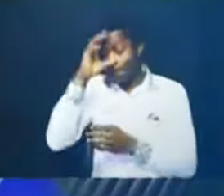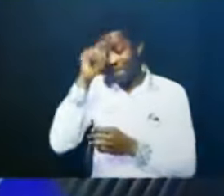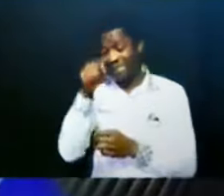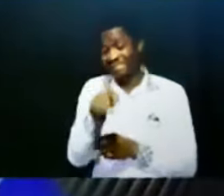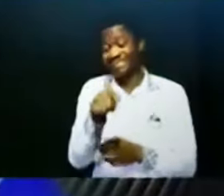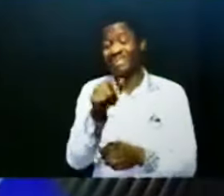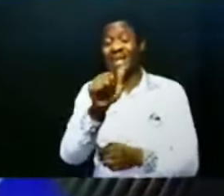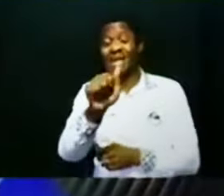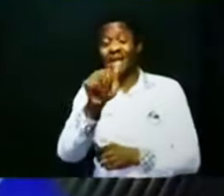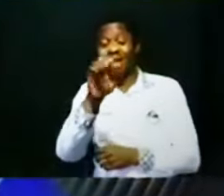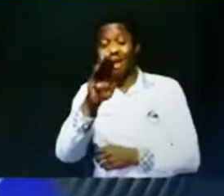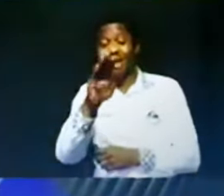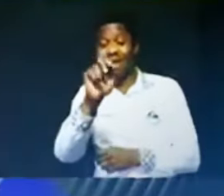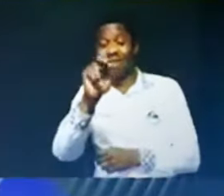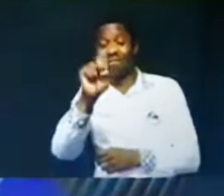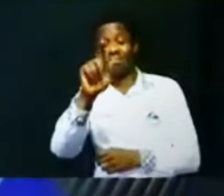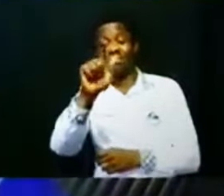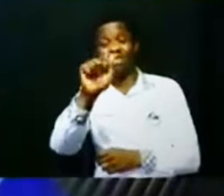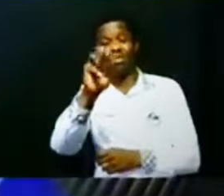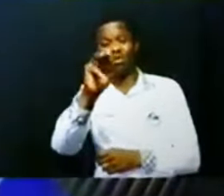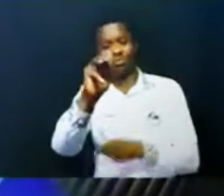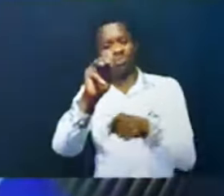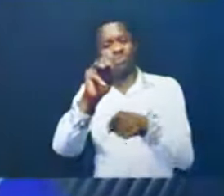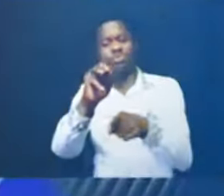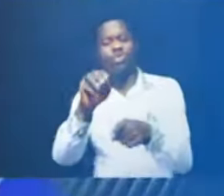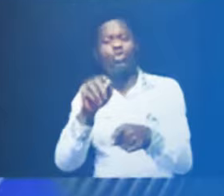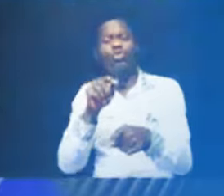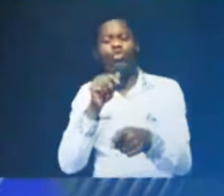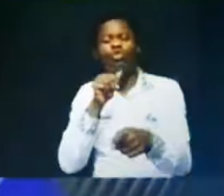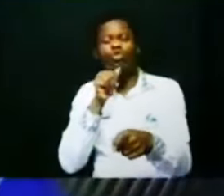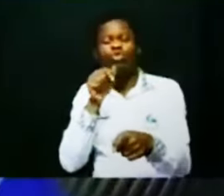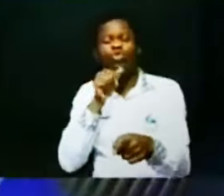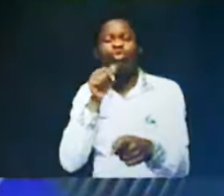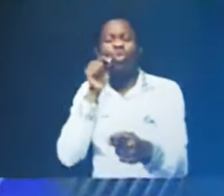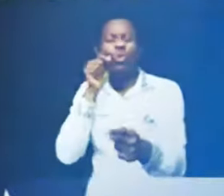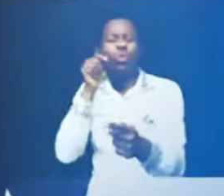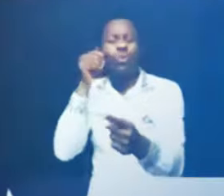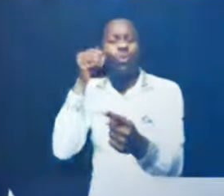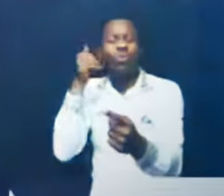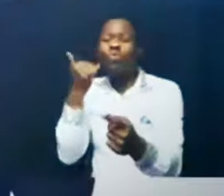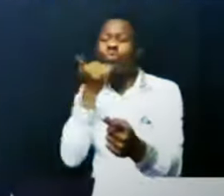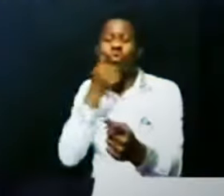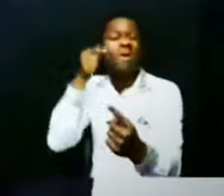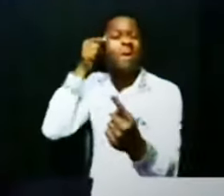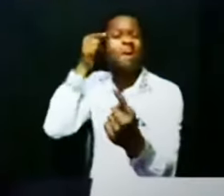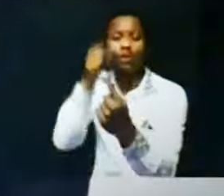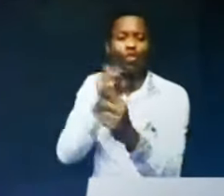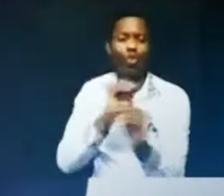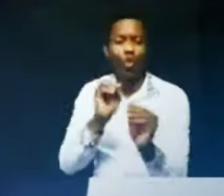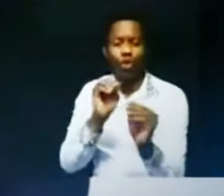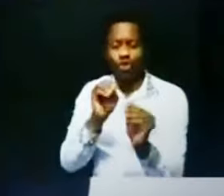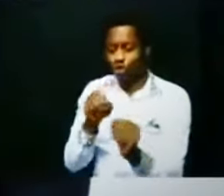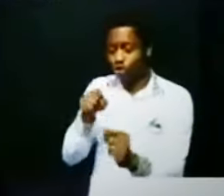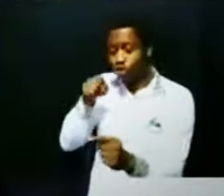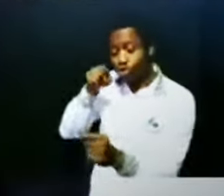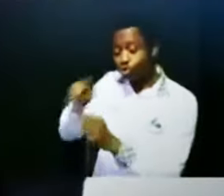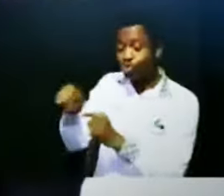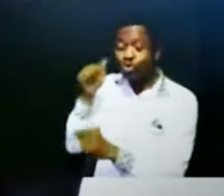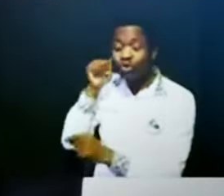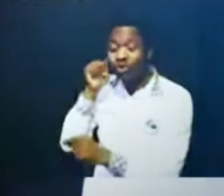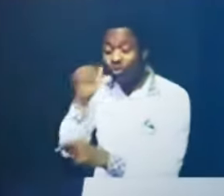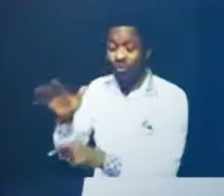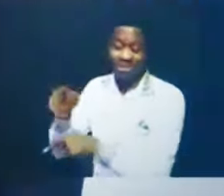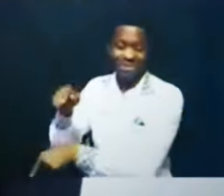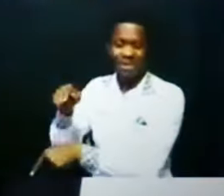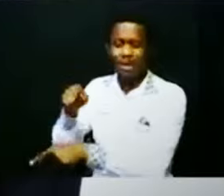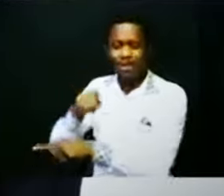of offended. But you see, he's sharing in the offense now." O shed ye sinua na Absalom huni nu abano. Atadi